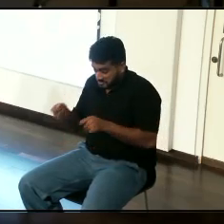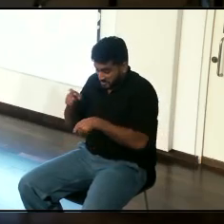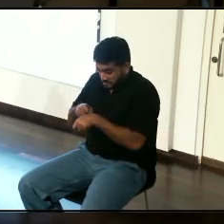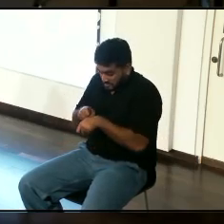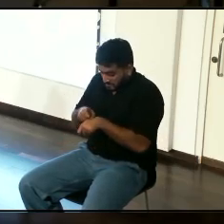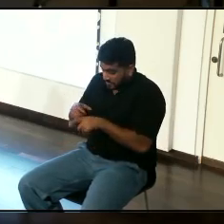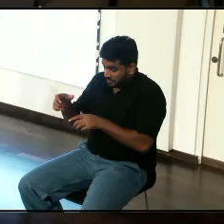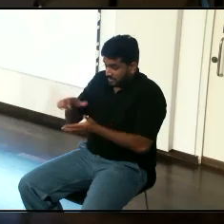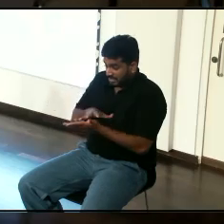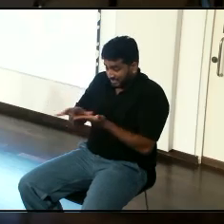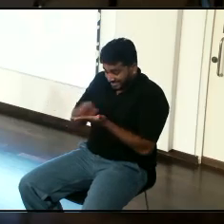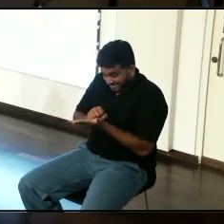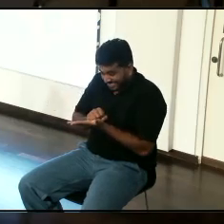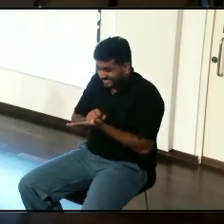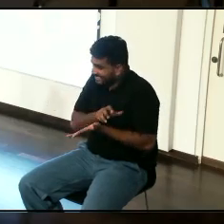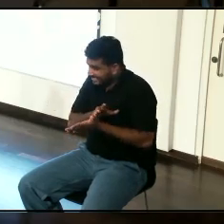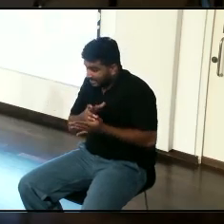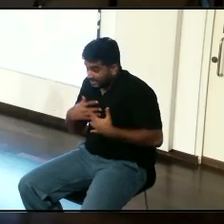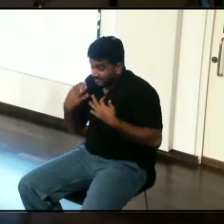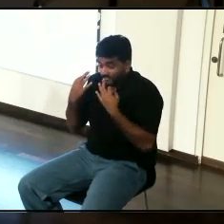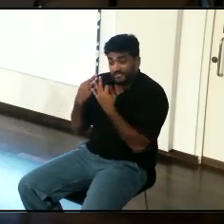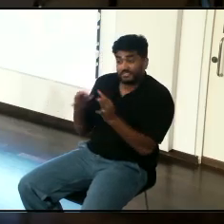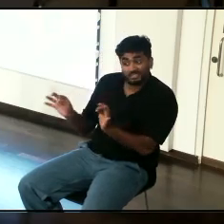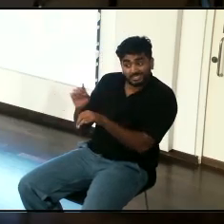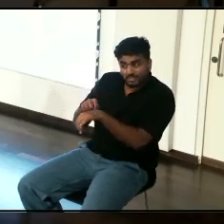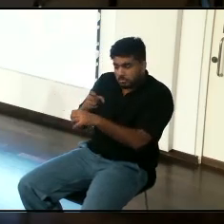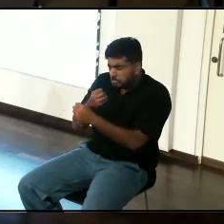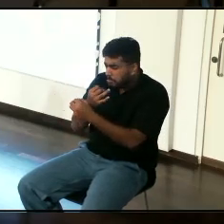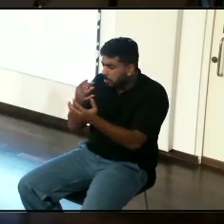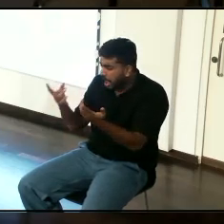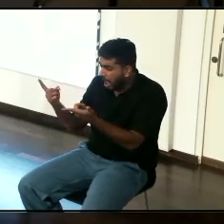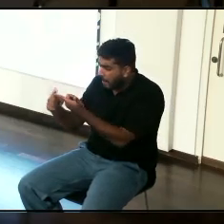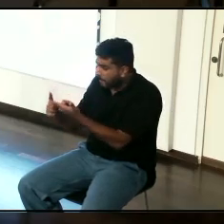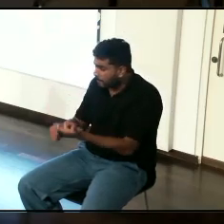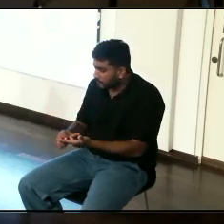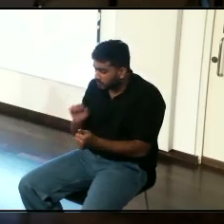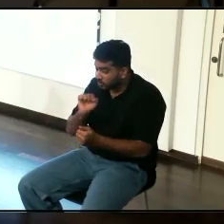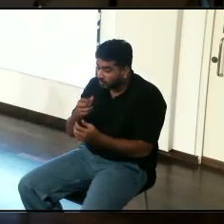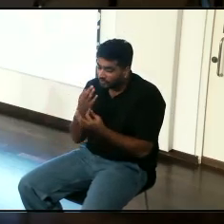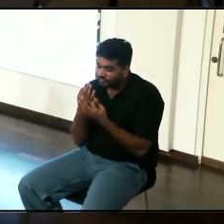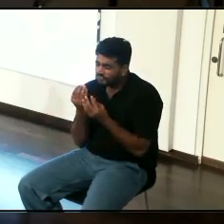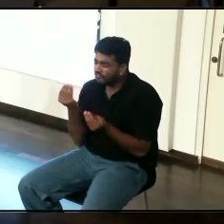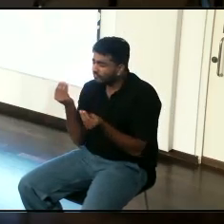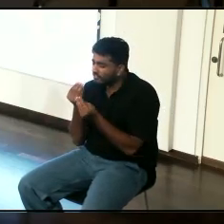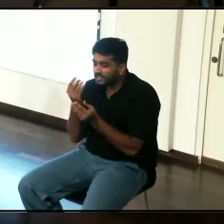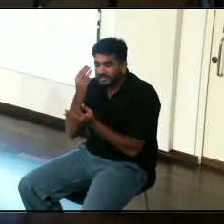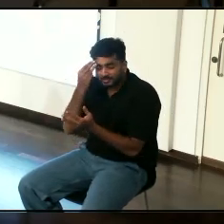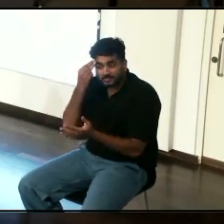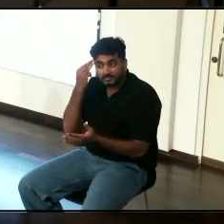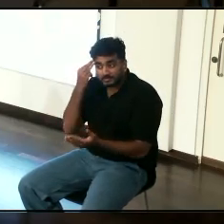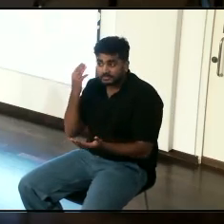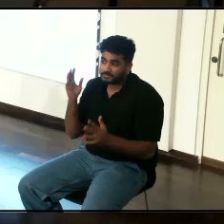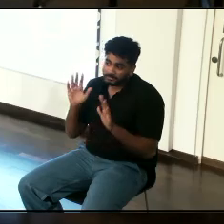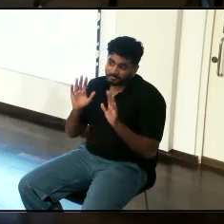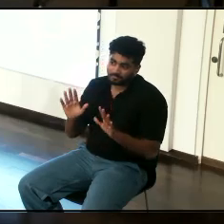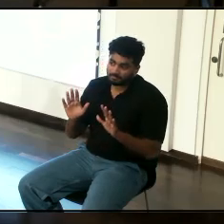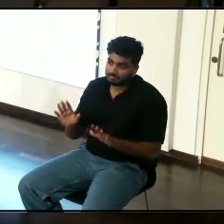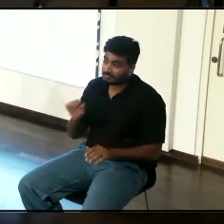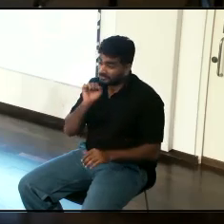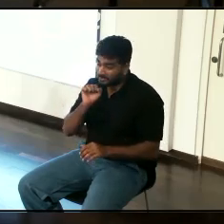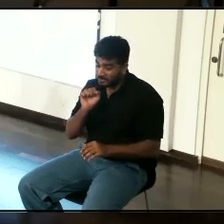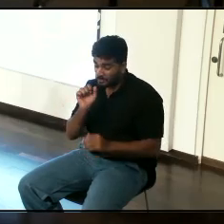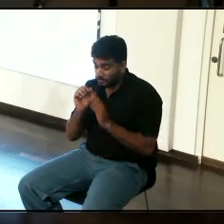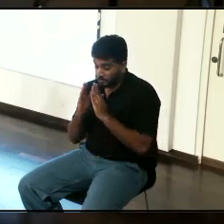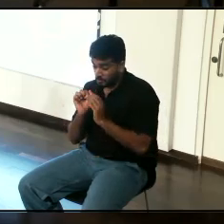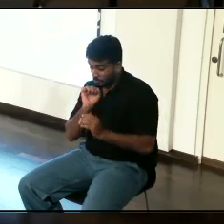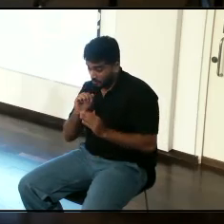Inquisition, liberation. So much happened, and there are a few memories of, I mean, one homeowner